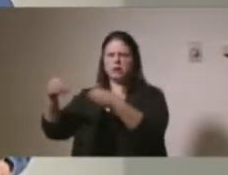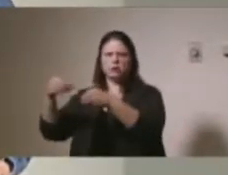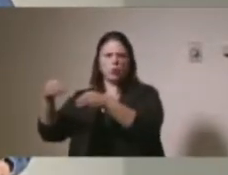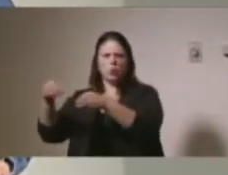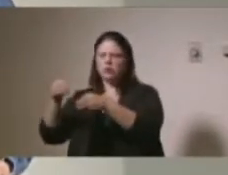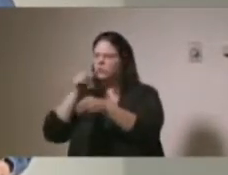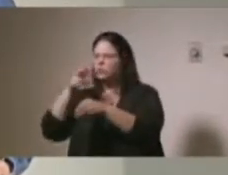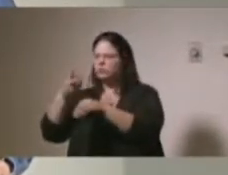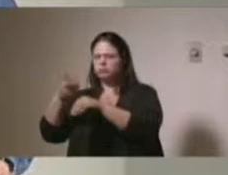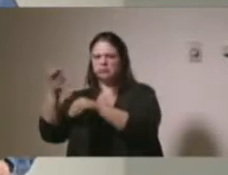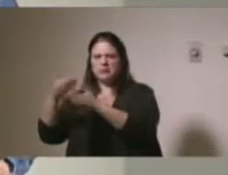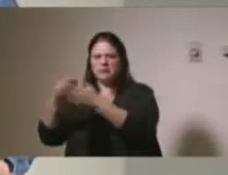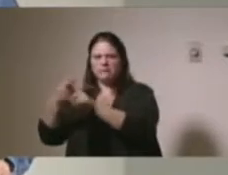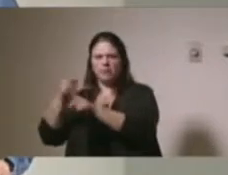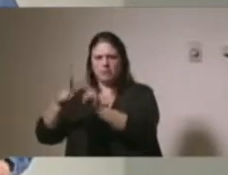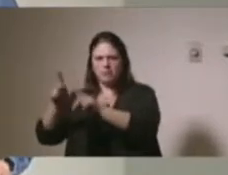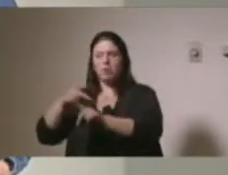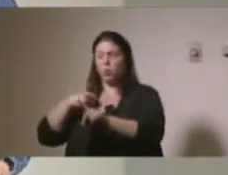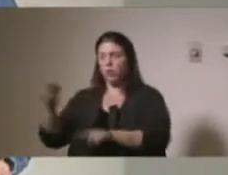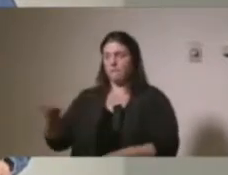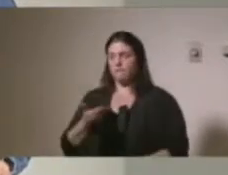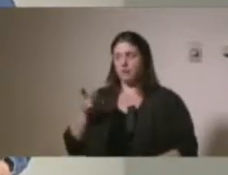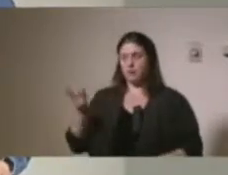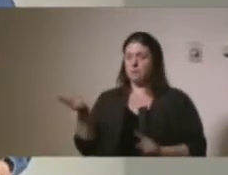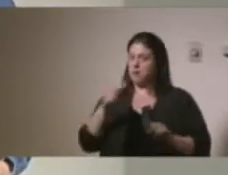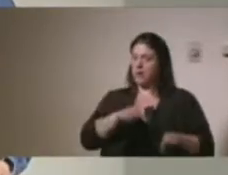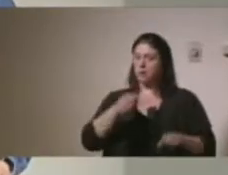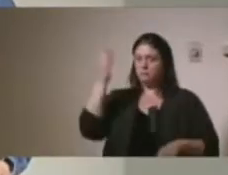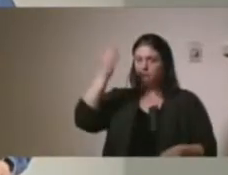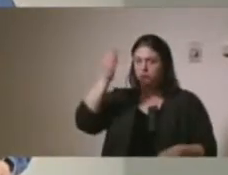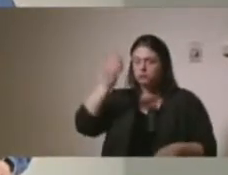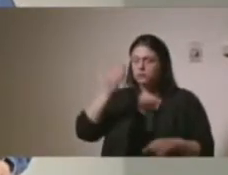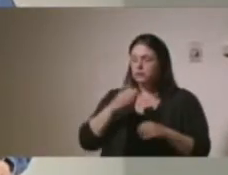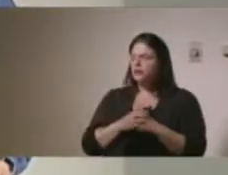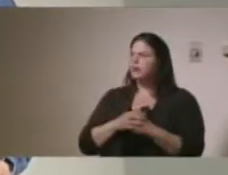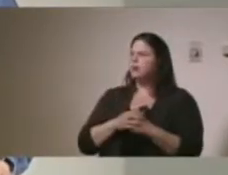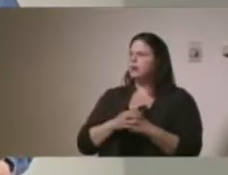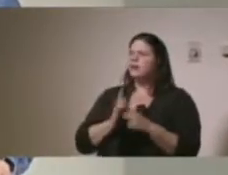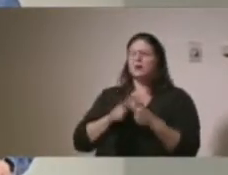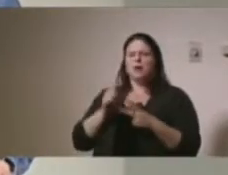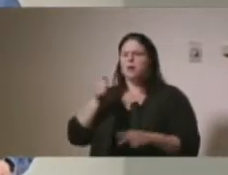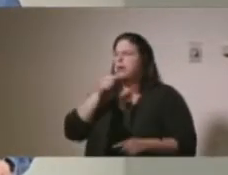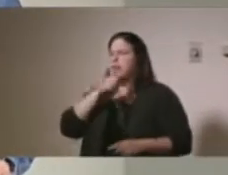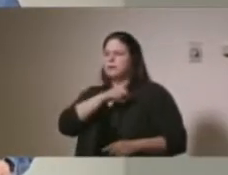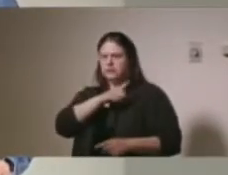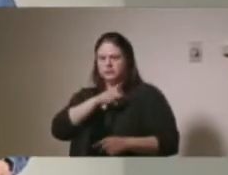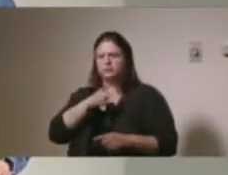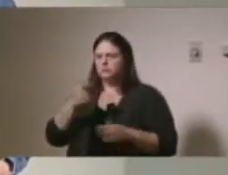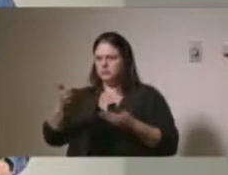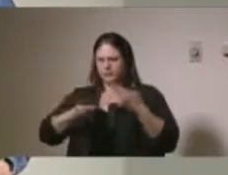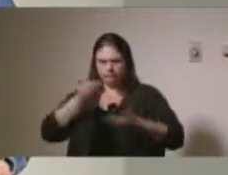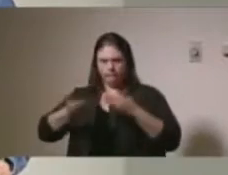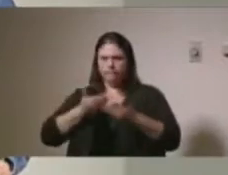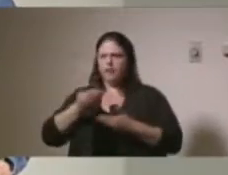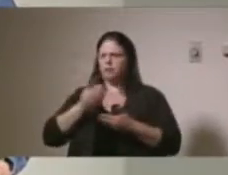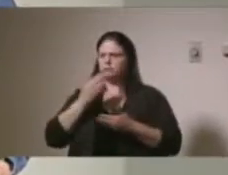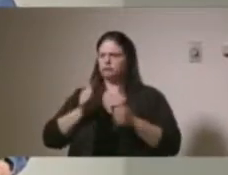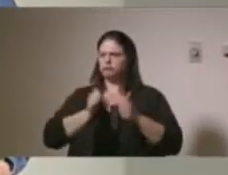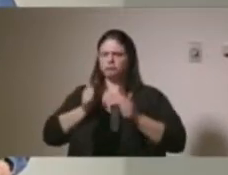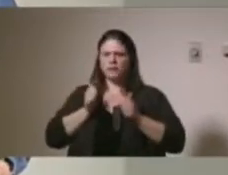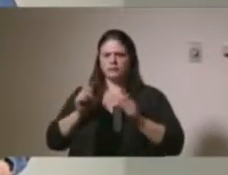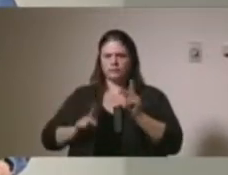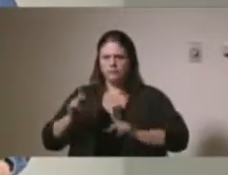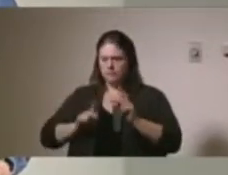them. In our last demonstration, we actually invited some good activists down from London because there is an absolute plan that even